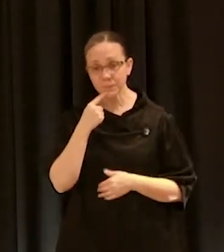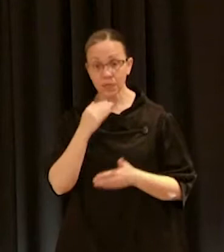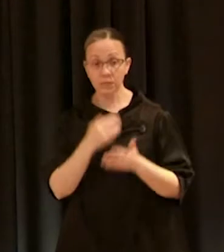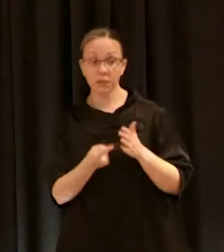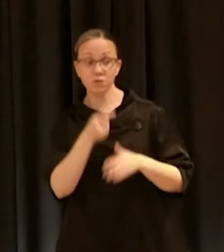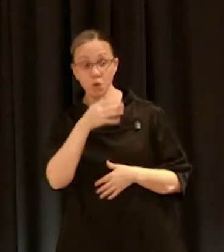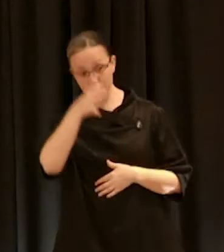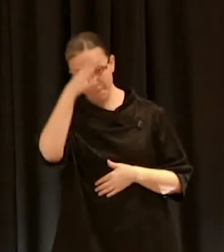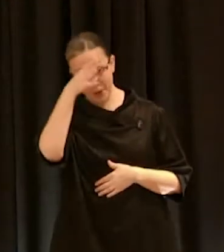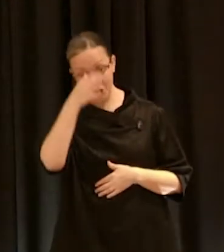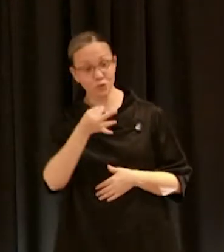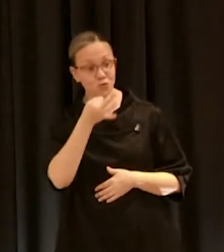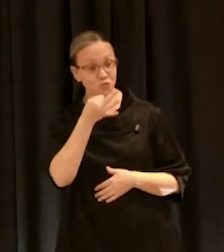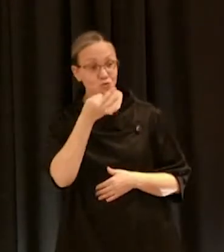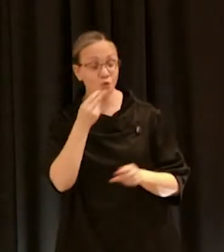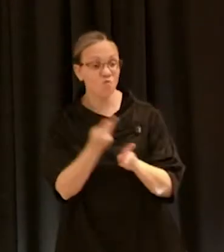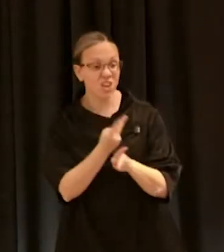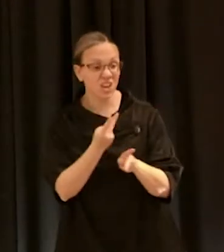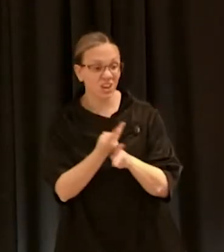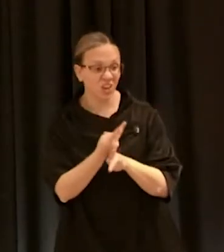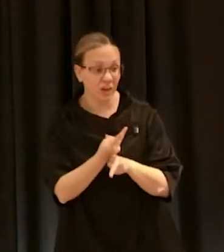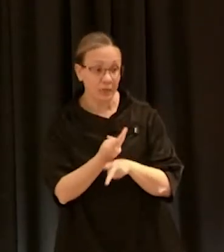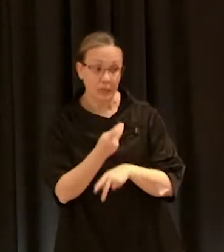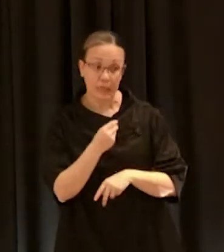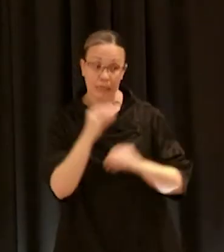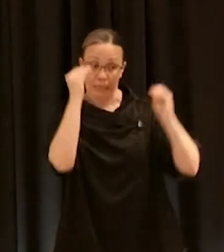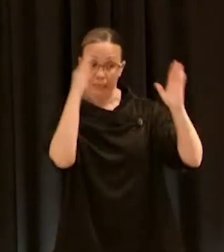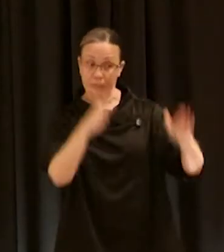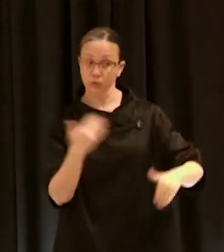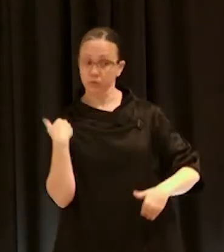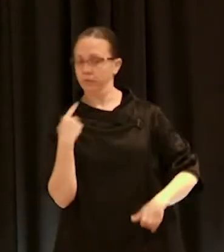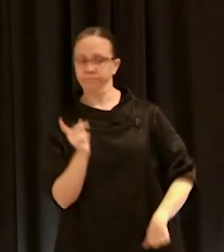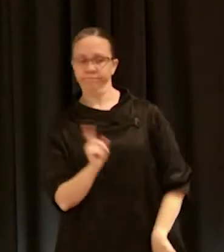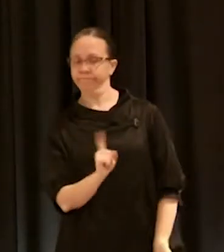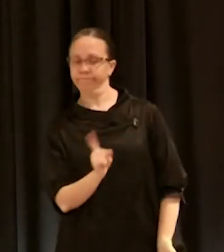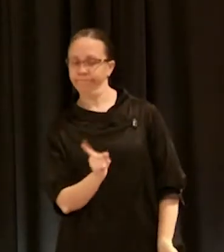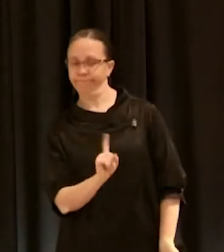of you parents are about to find out that it wasn't the teacher's fault.